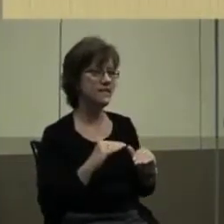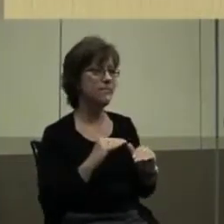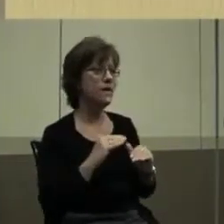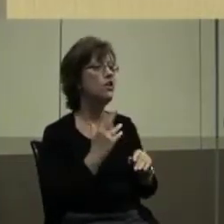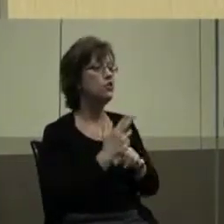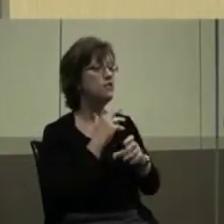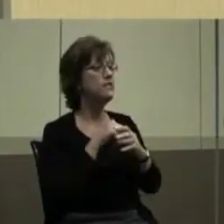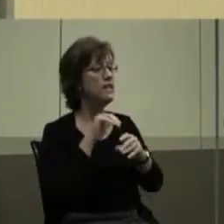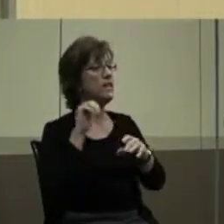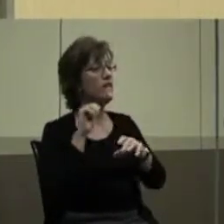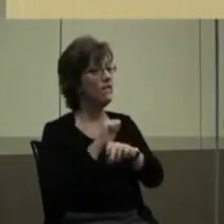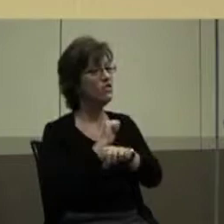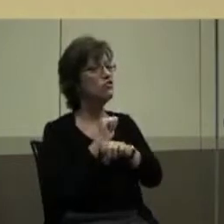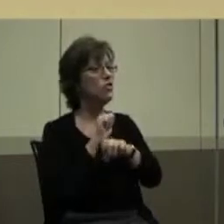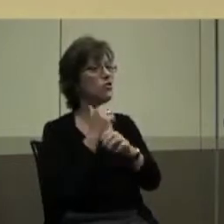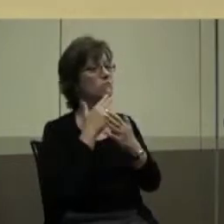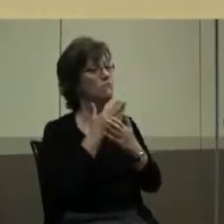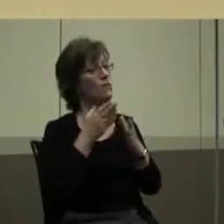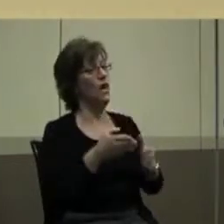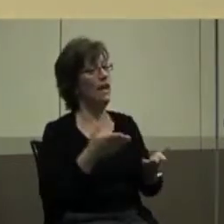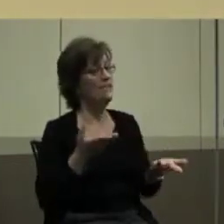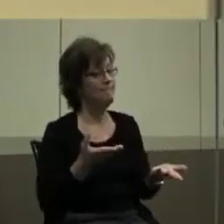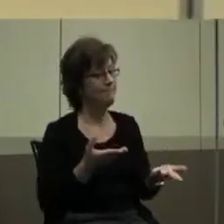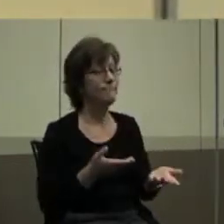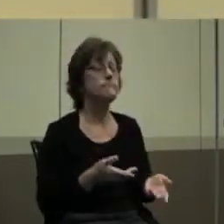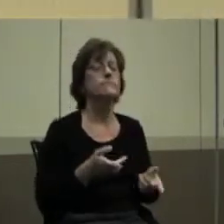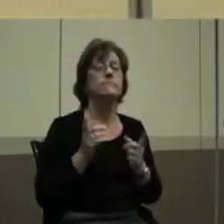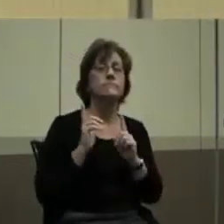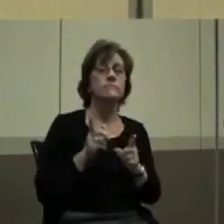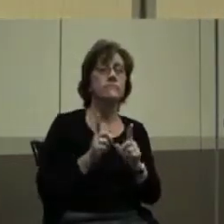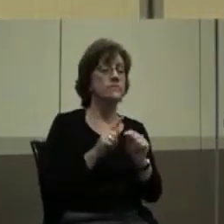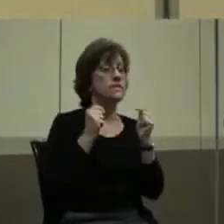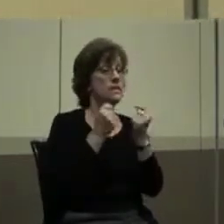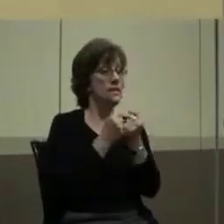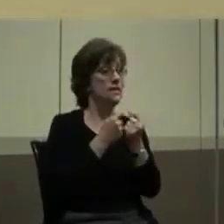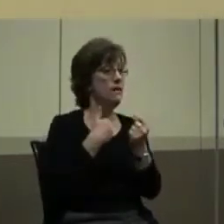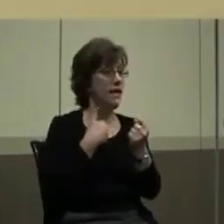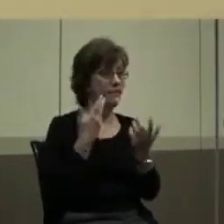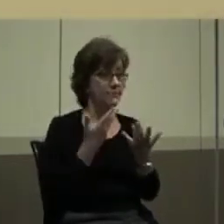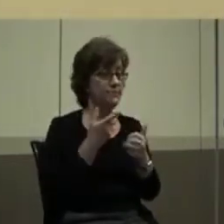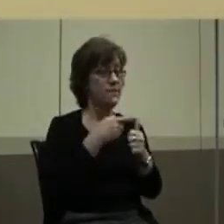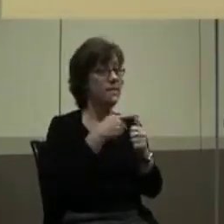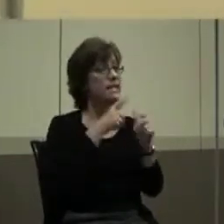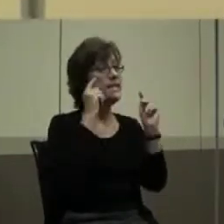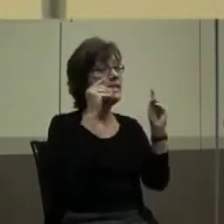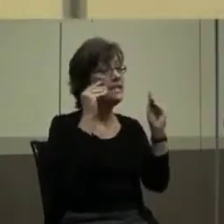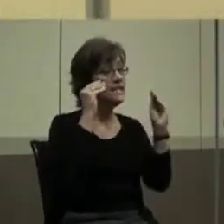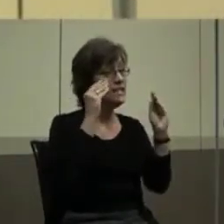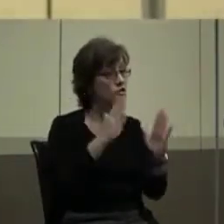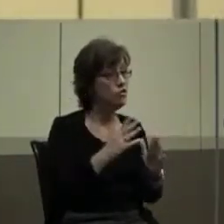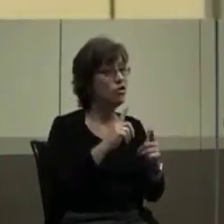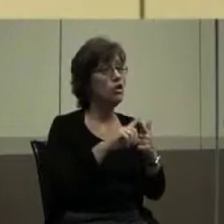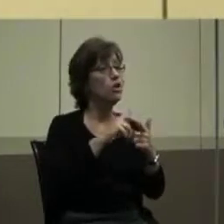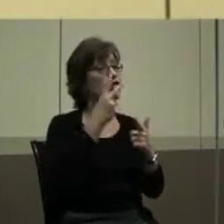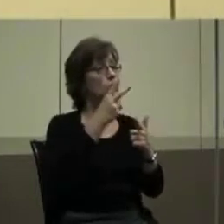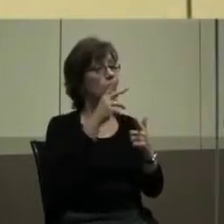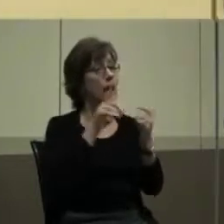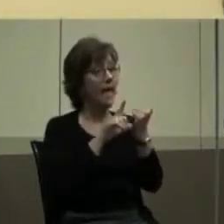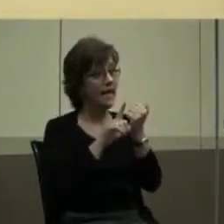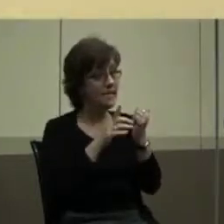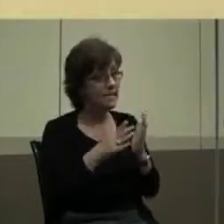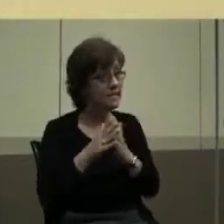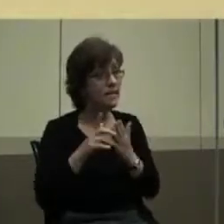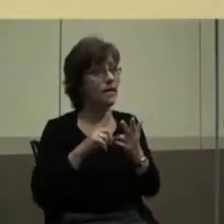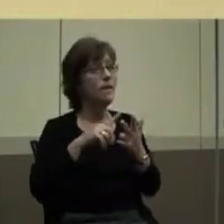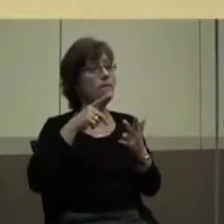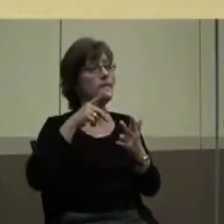functional way. On this team was the teacher, 2 aides, and the PTR consultant. So there were 4 people